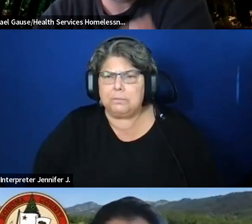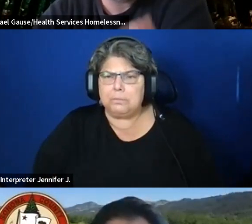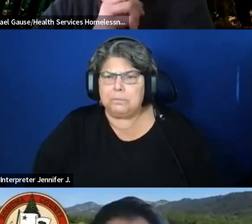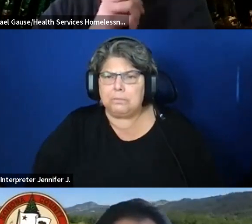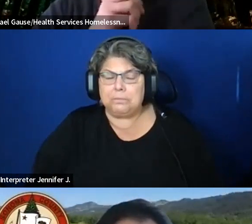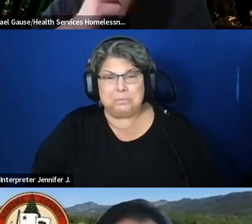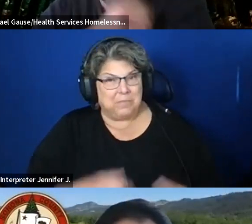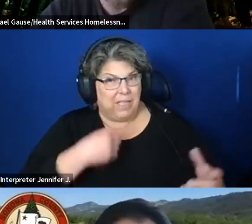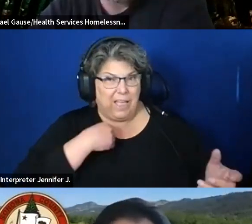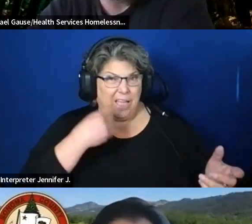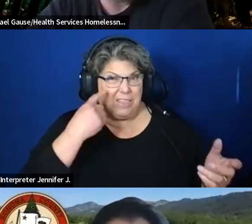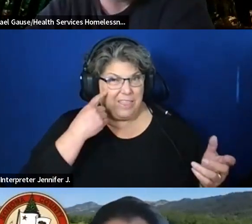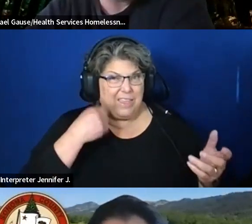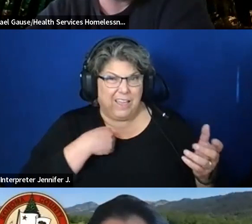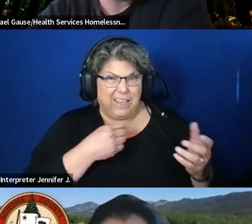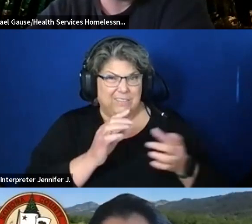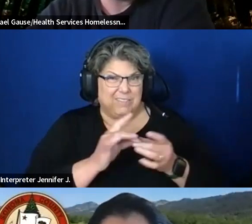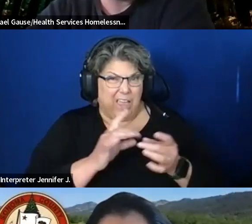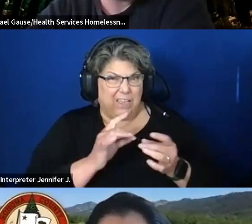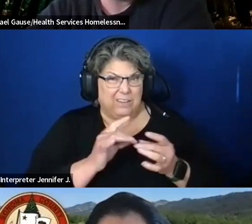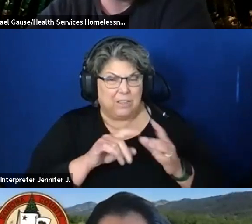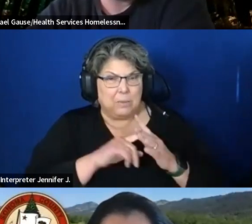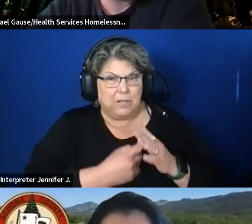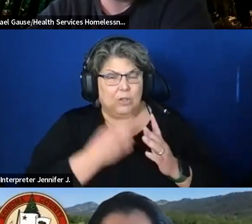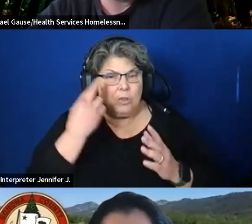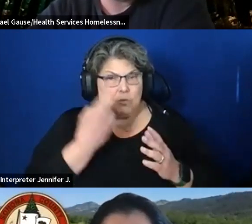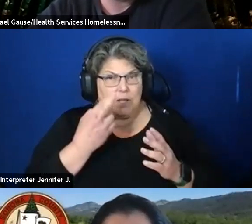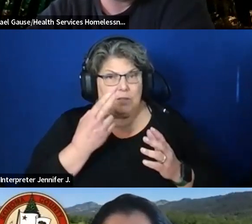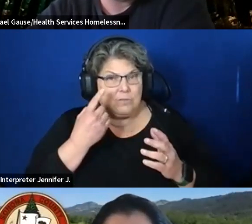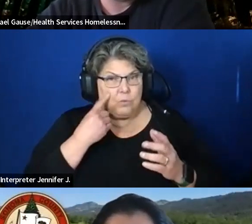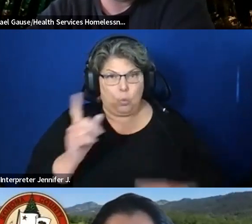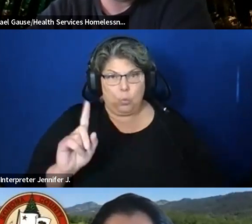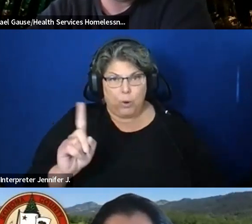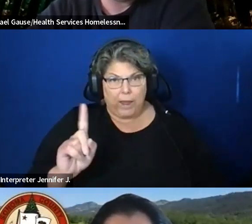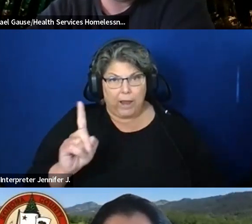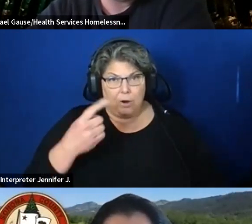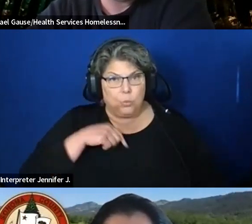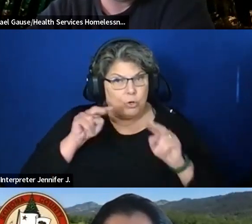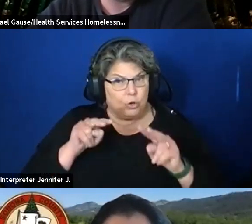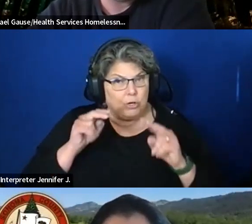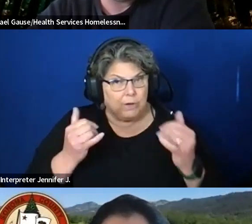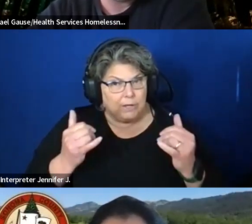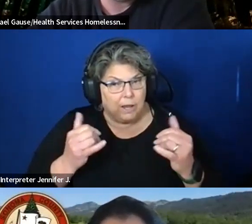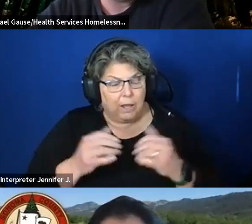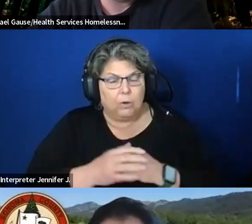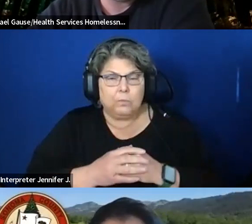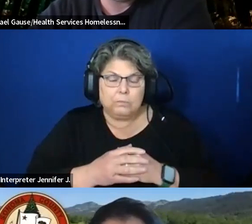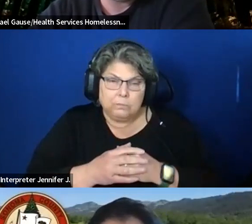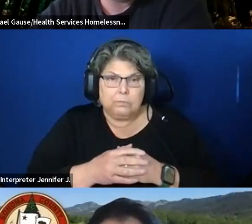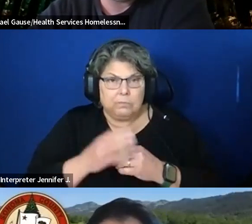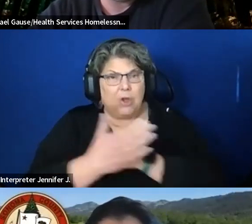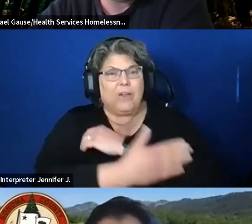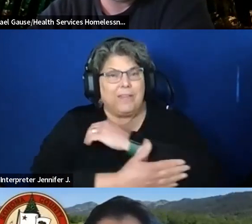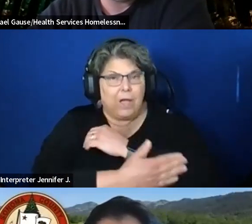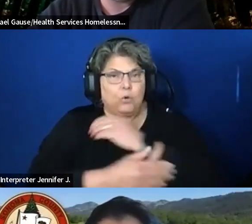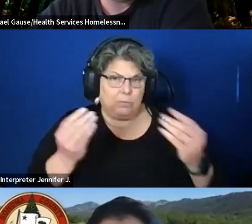I think I noted at the beginning that the reason for where we're looking right now is that these are our county sites